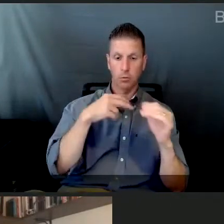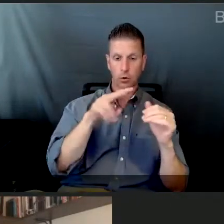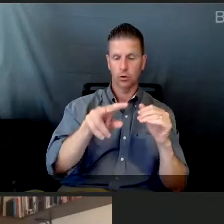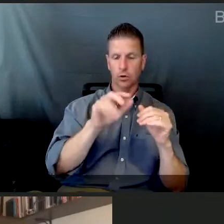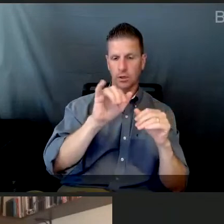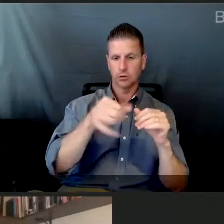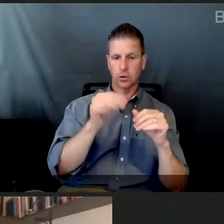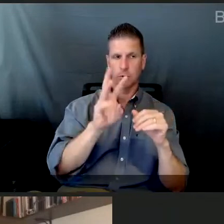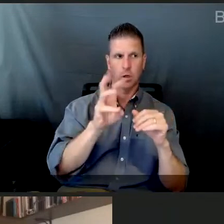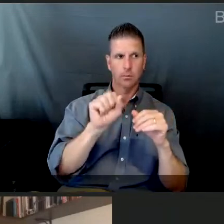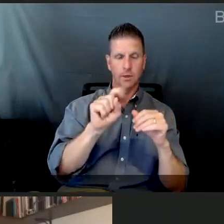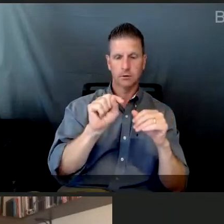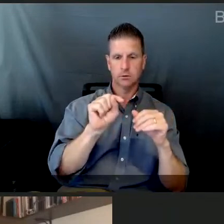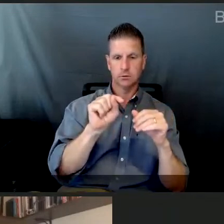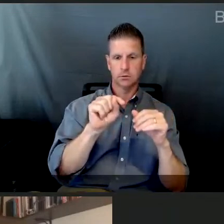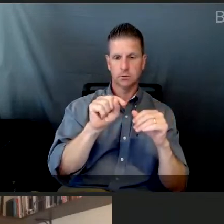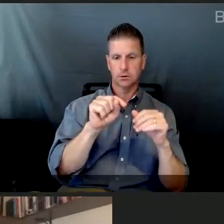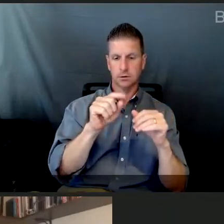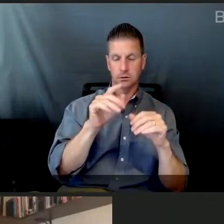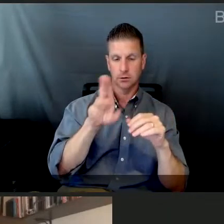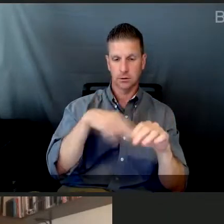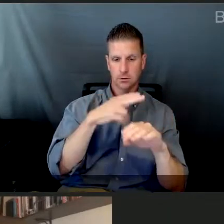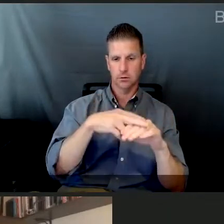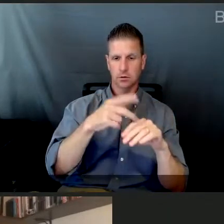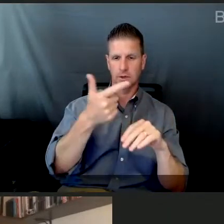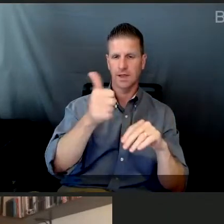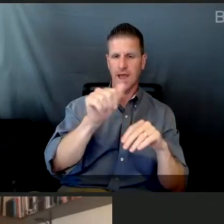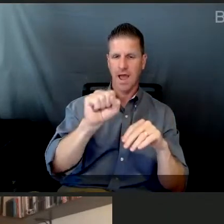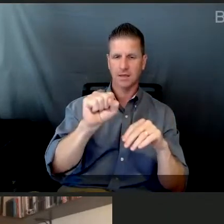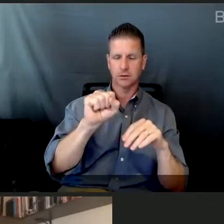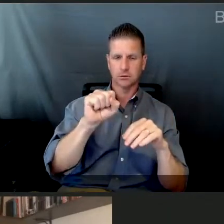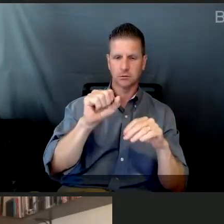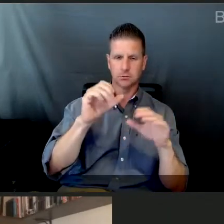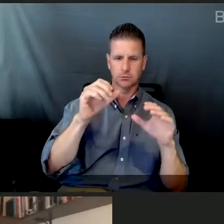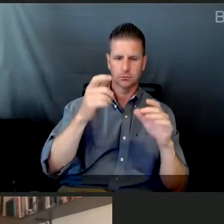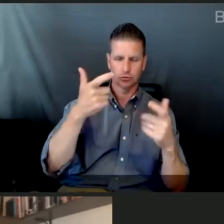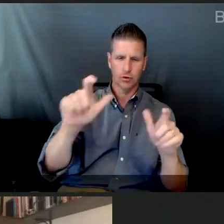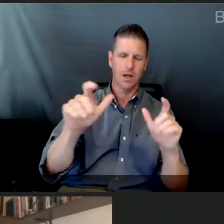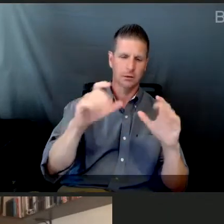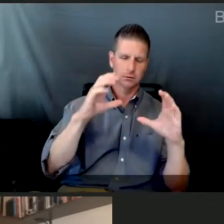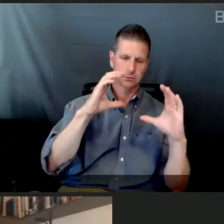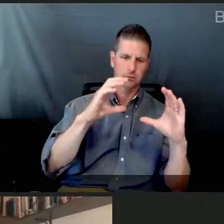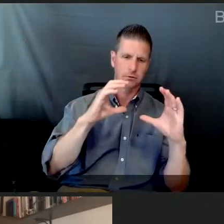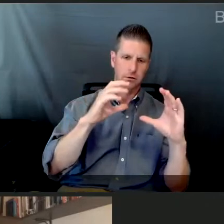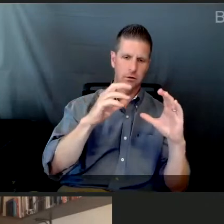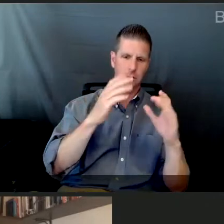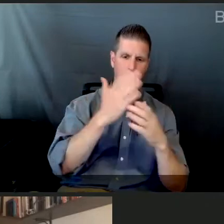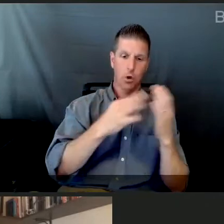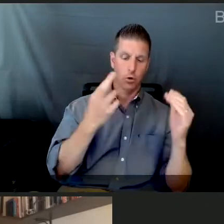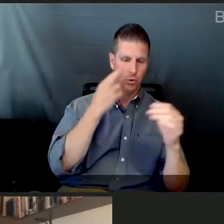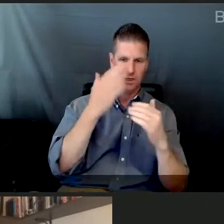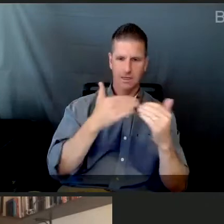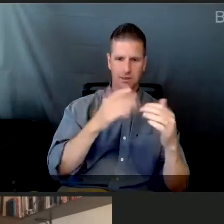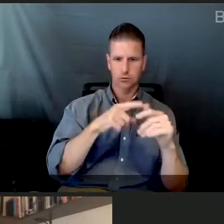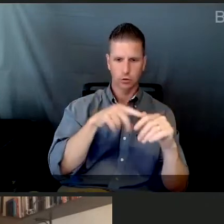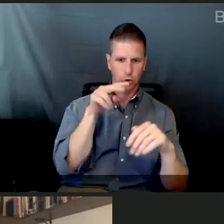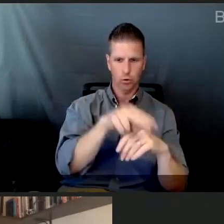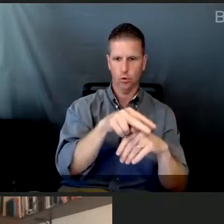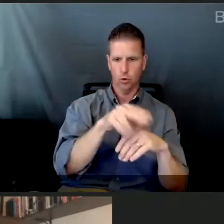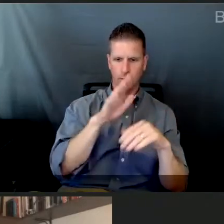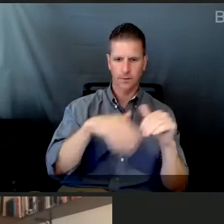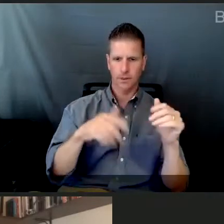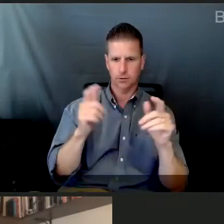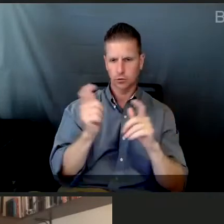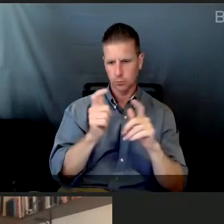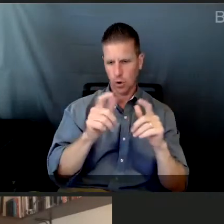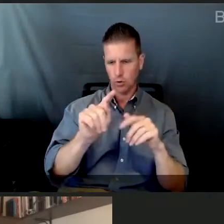JWST are typically gas giants. And this is part of the reason for this is it is just easier to look at those than it is smaller